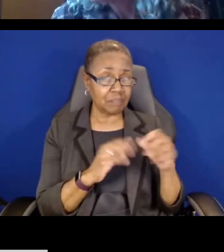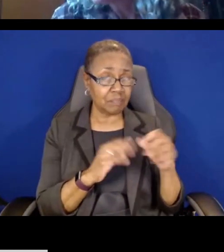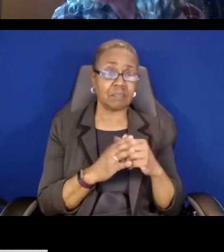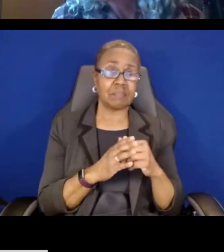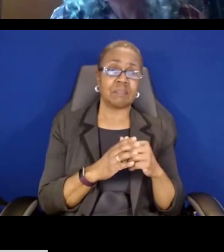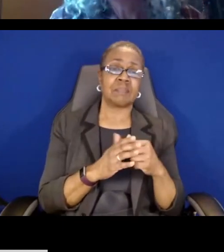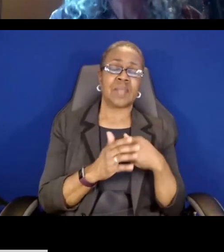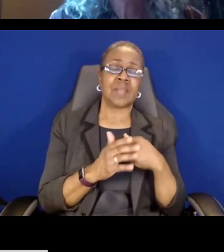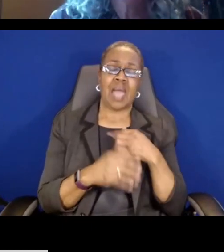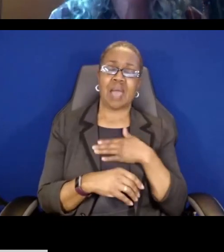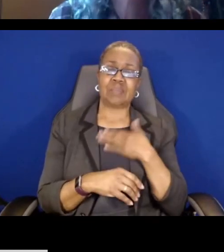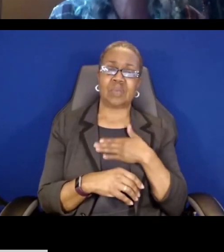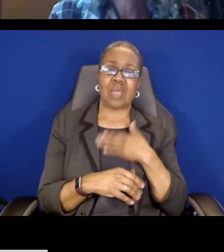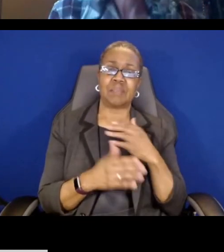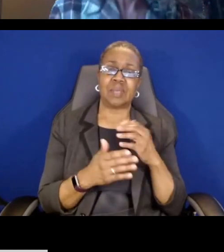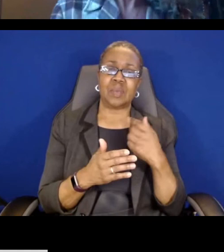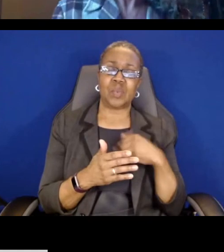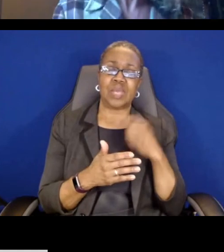we got connected